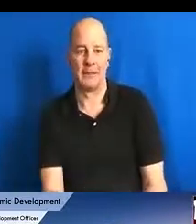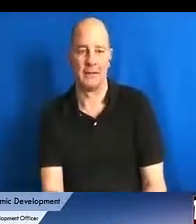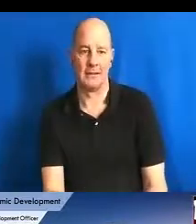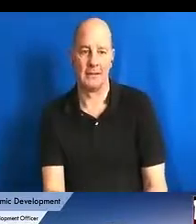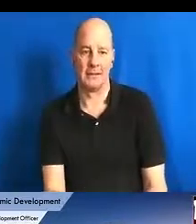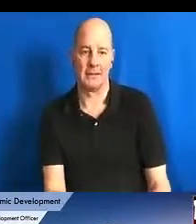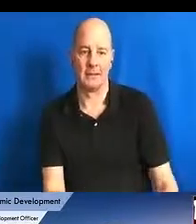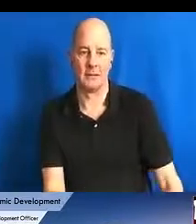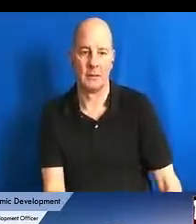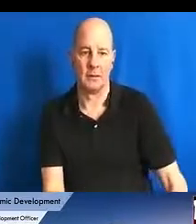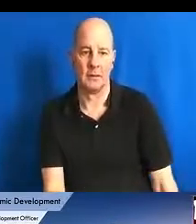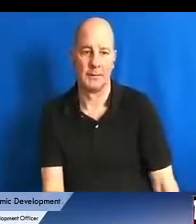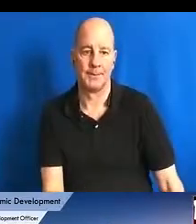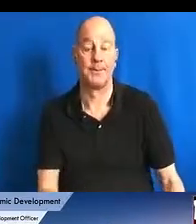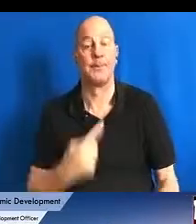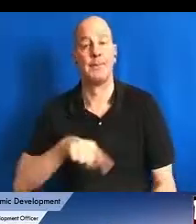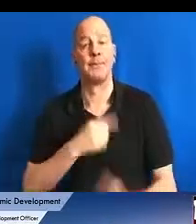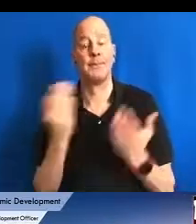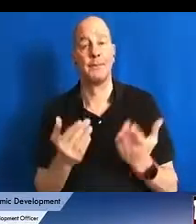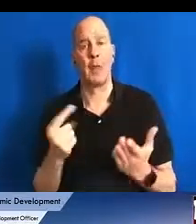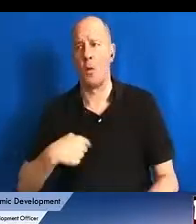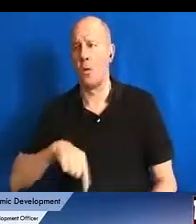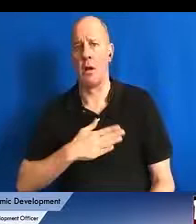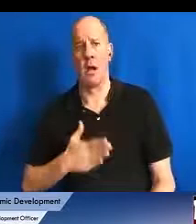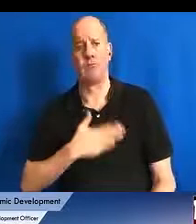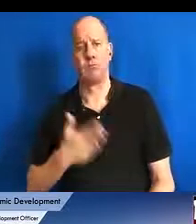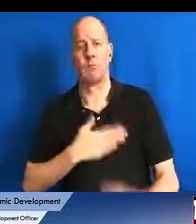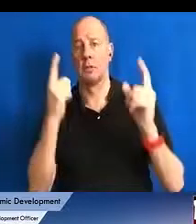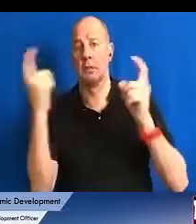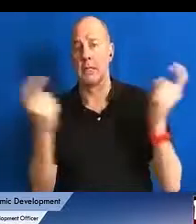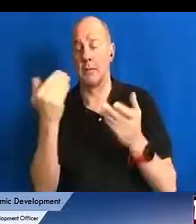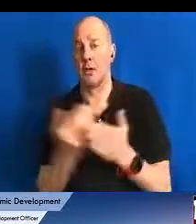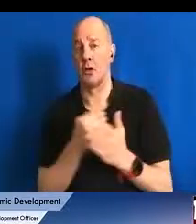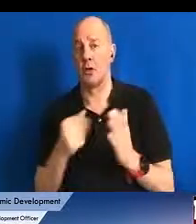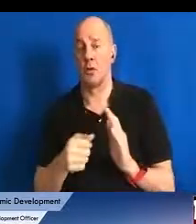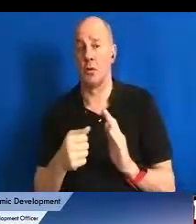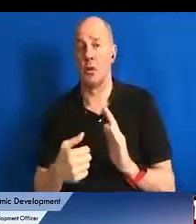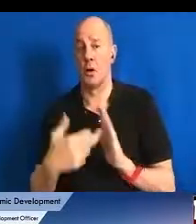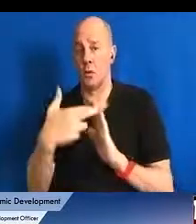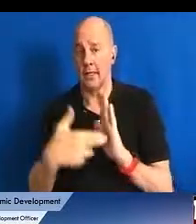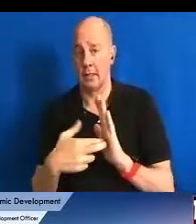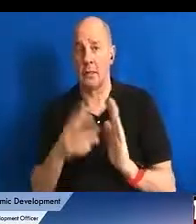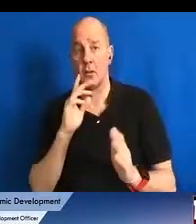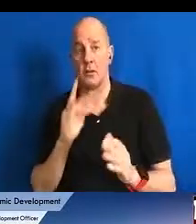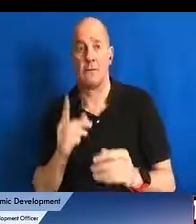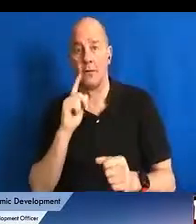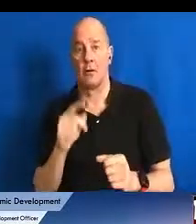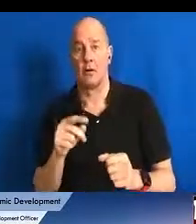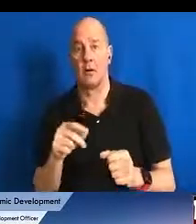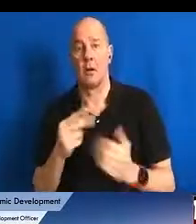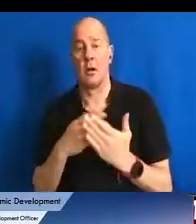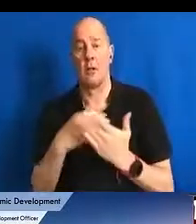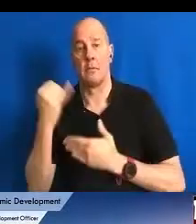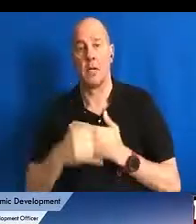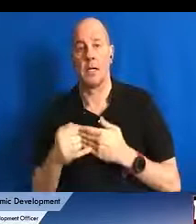One of the reasons we're here is because we're happy to celebrate new regulations that SELC and Project Equity helped advocate for, and some